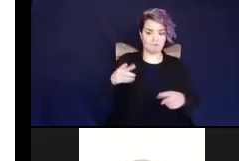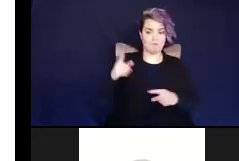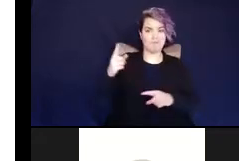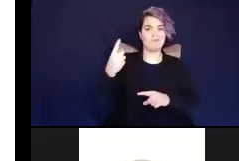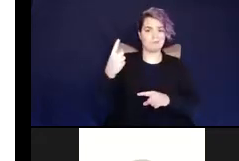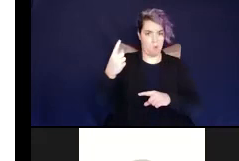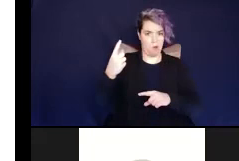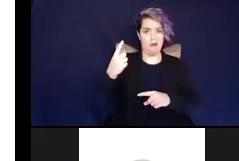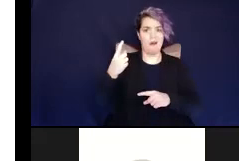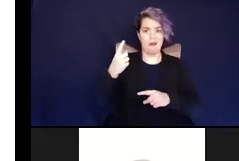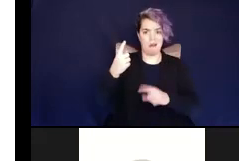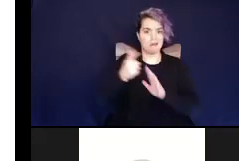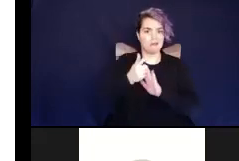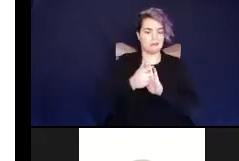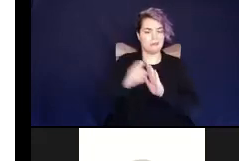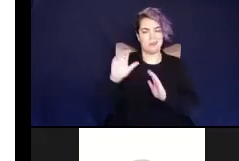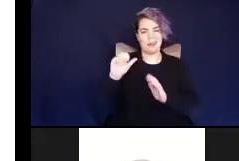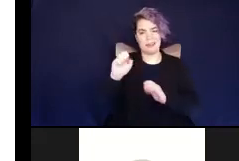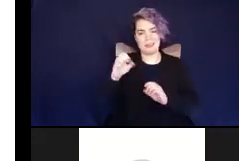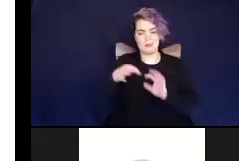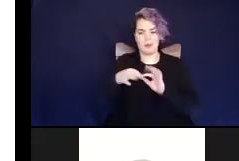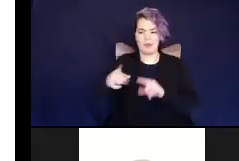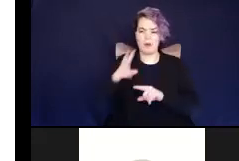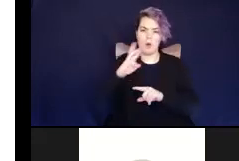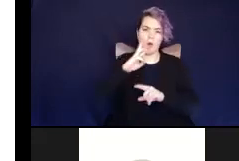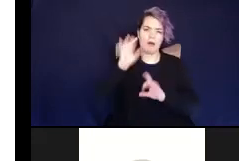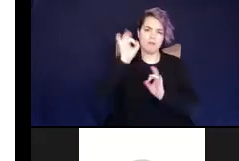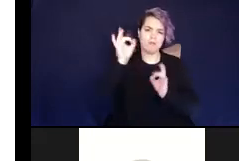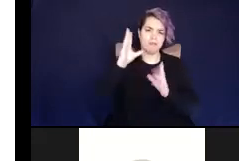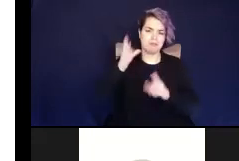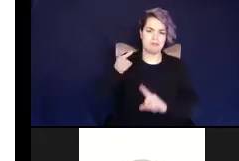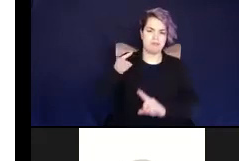It was kind of hanging around about the water crisis that they had in St. E's.